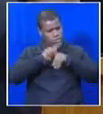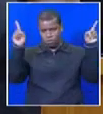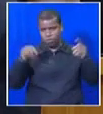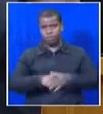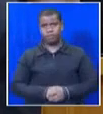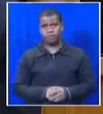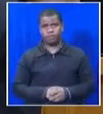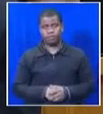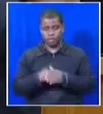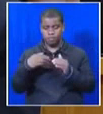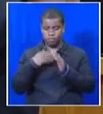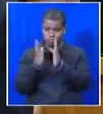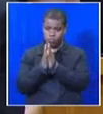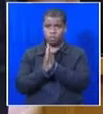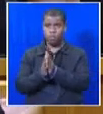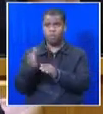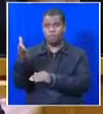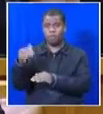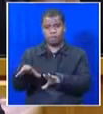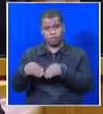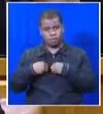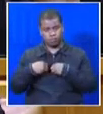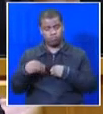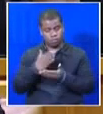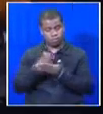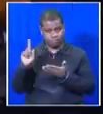I would ask that he is asked to withdraw that word.